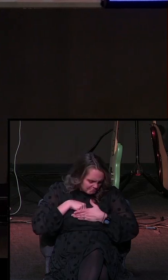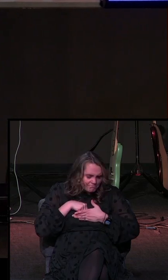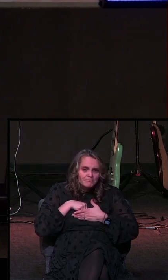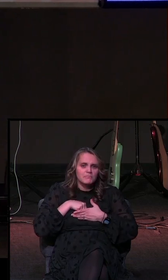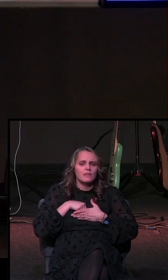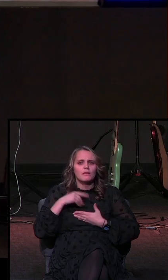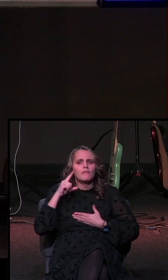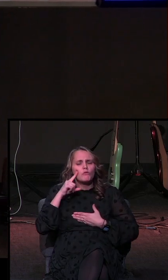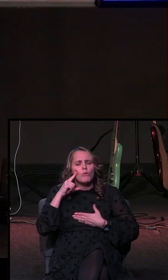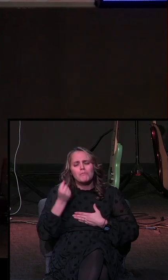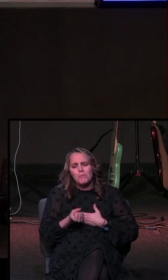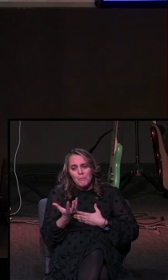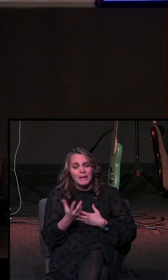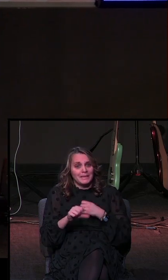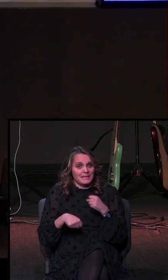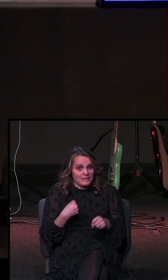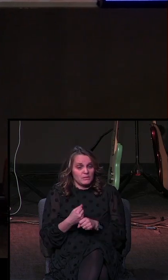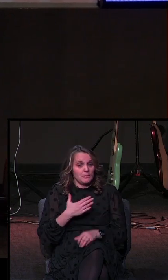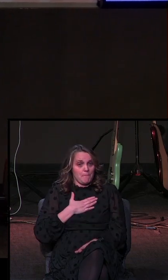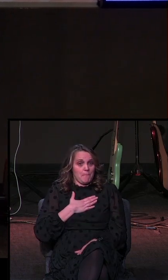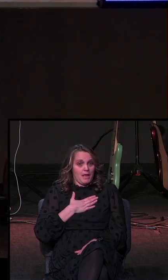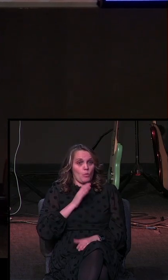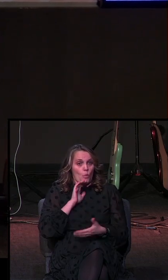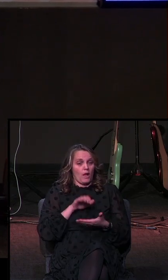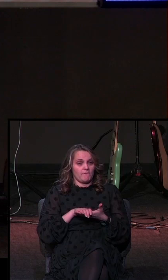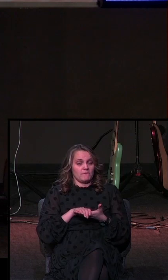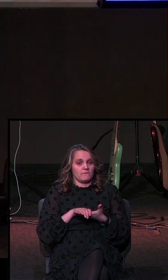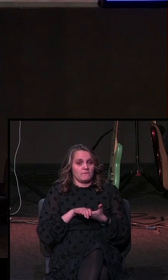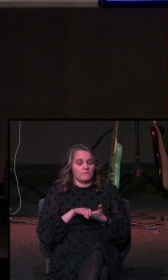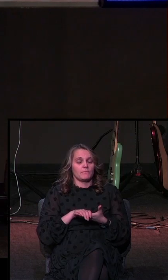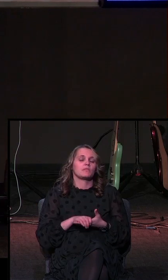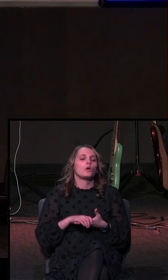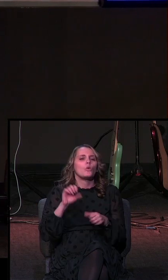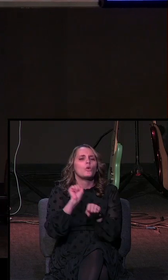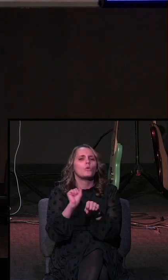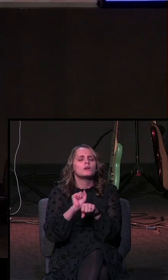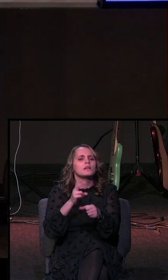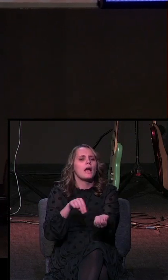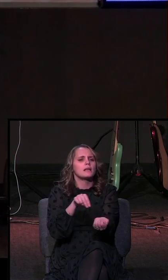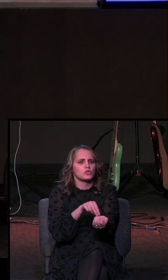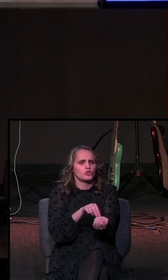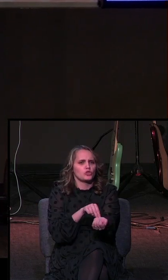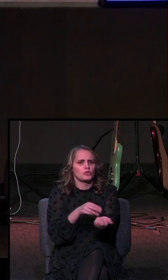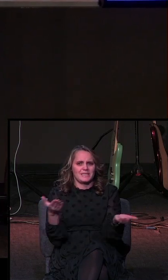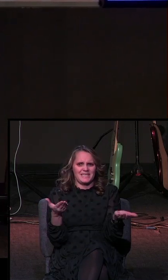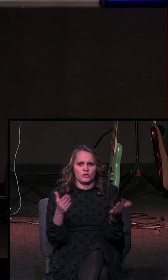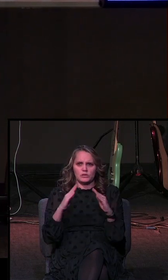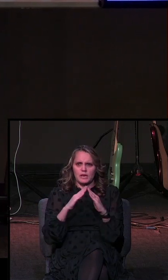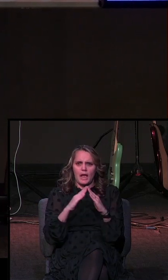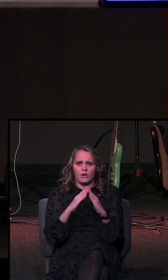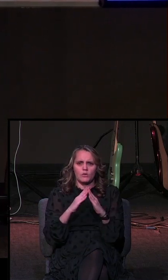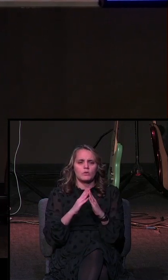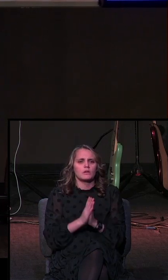For several years, my wife, Carrie, worked as a nurse here in town for a group foster care home here